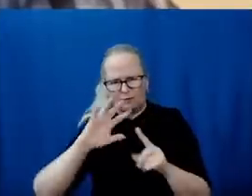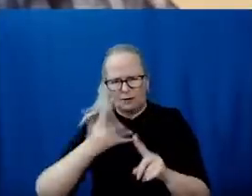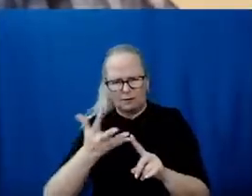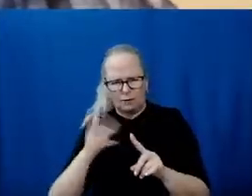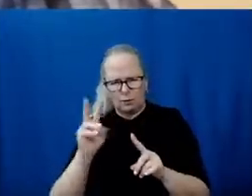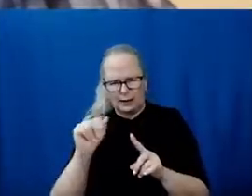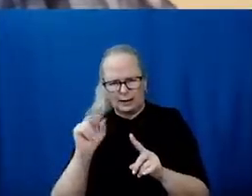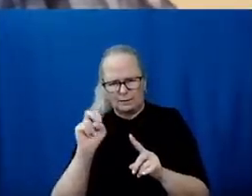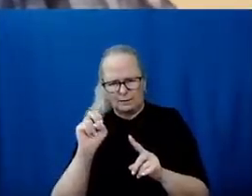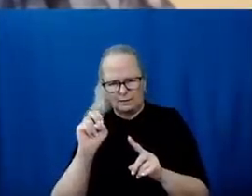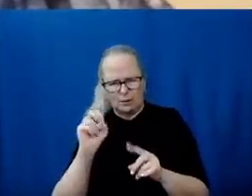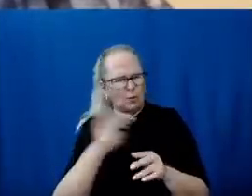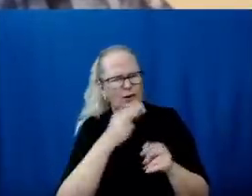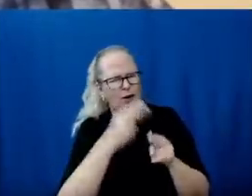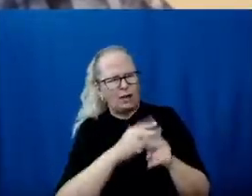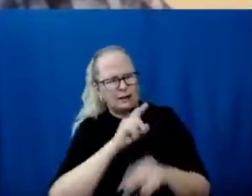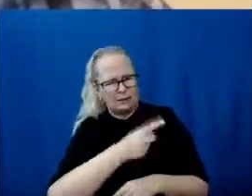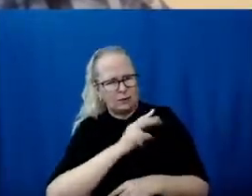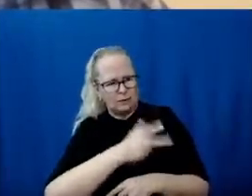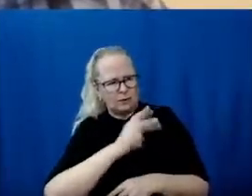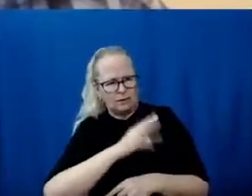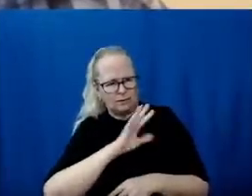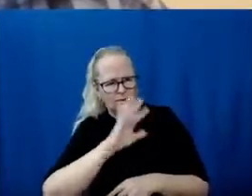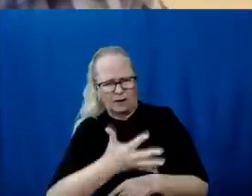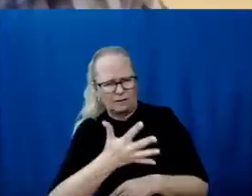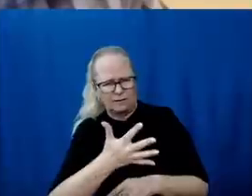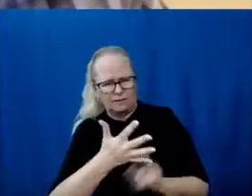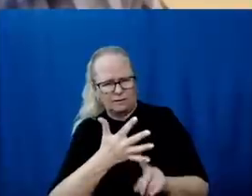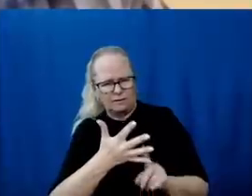what would you call it? It's now on its fifth.